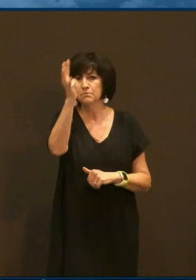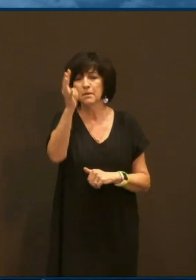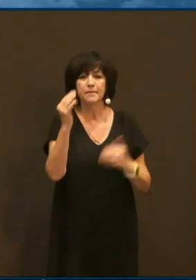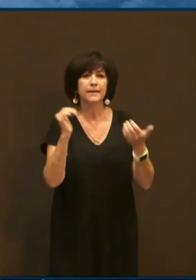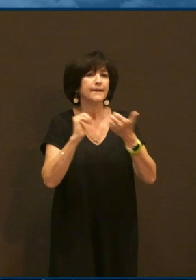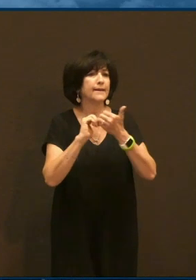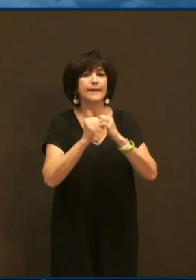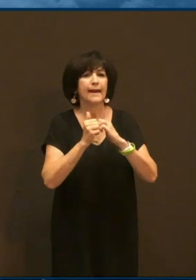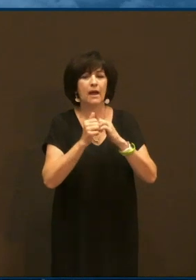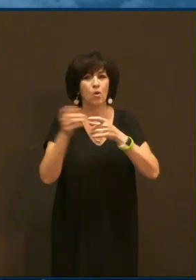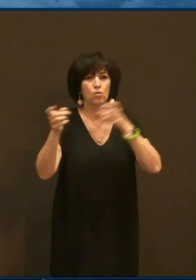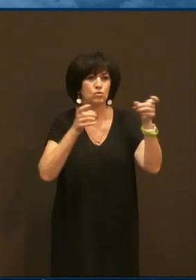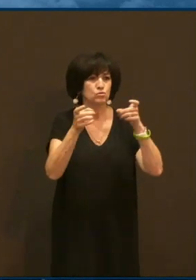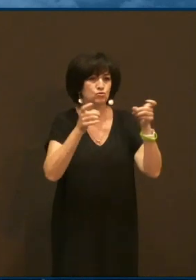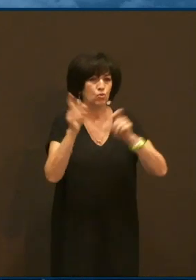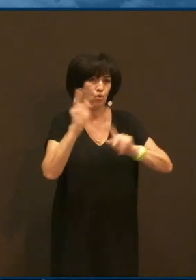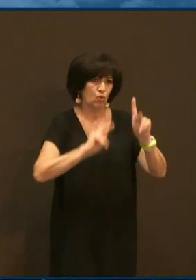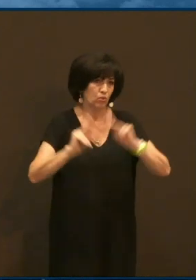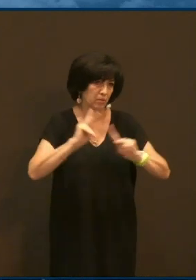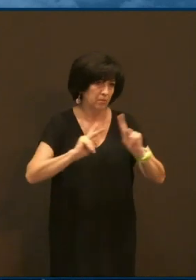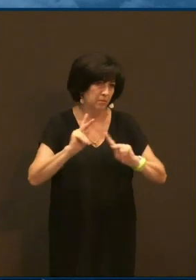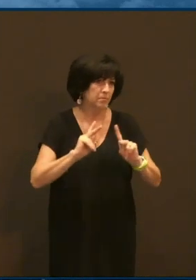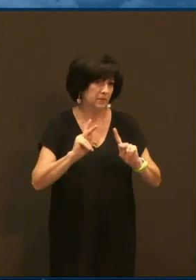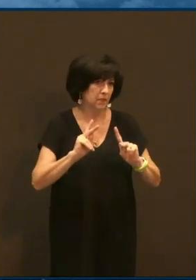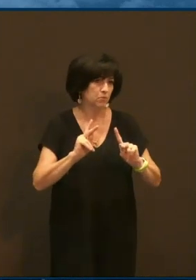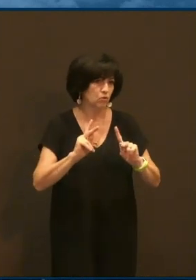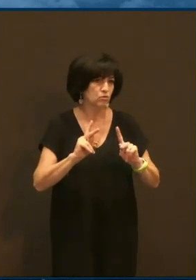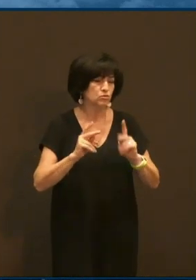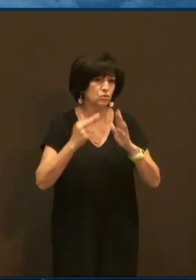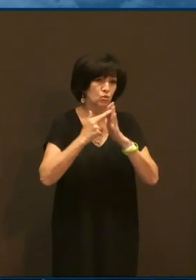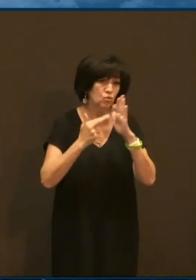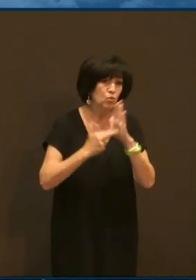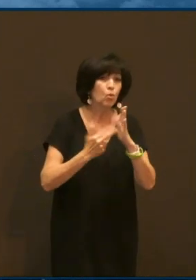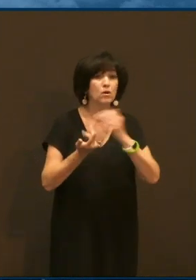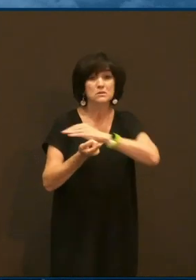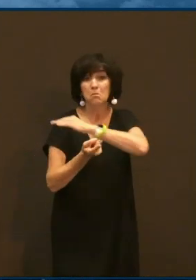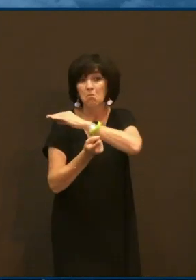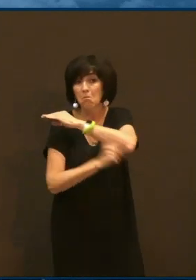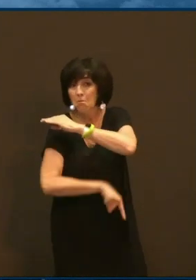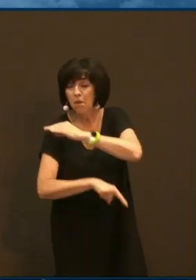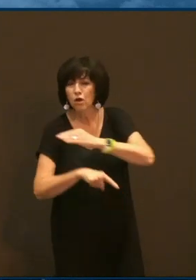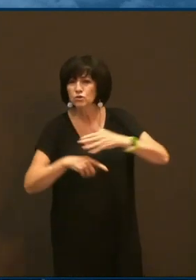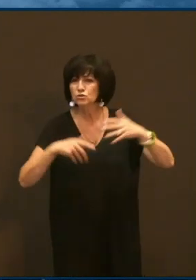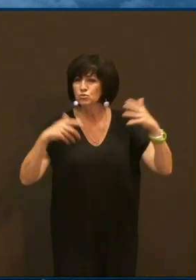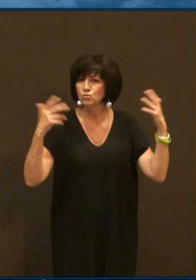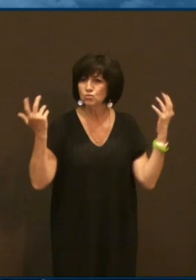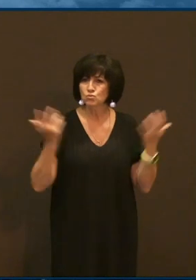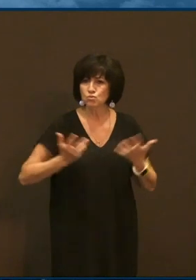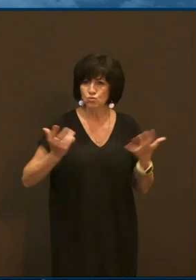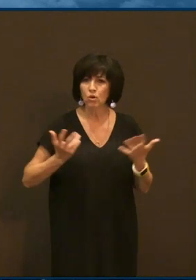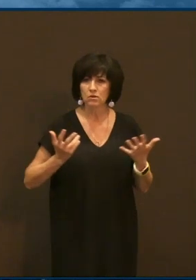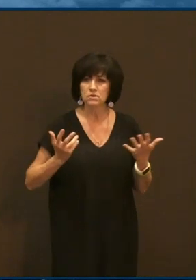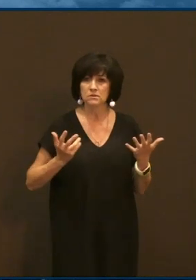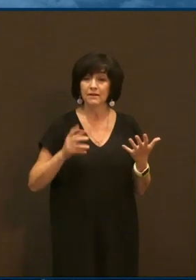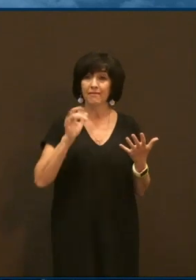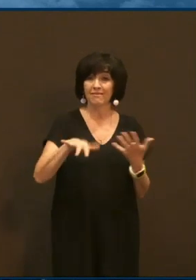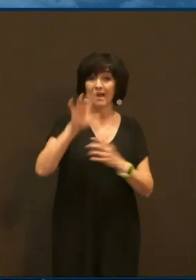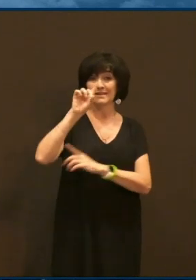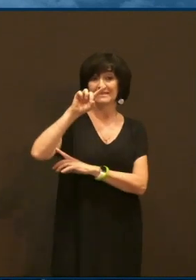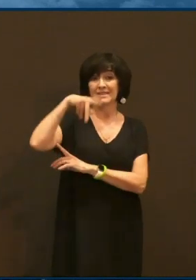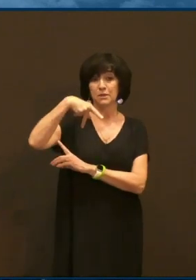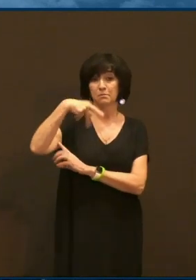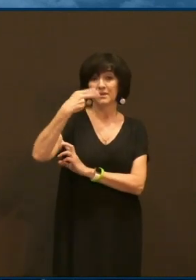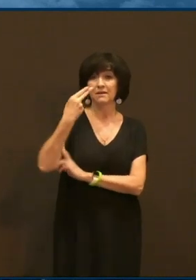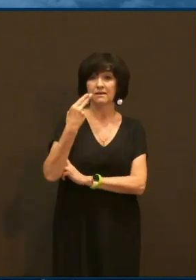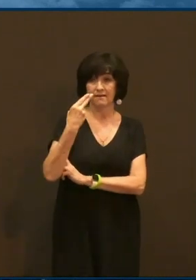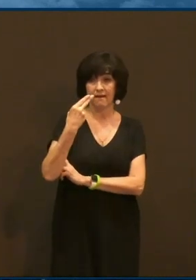businesses make sure that they've got the right guidance in place. DPH, our Health System Protection Section, is going